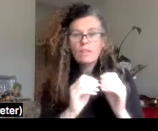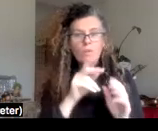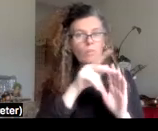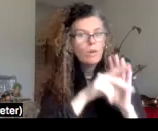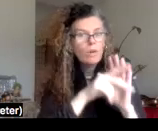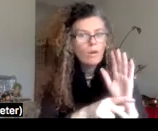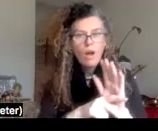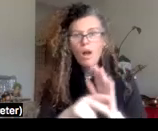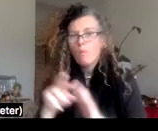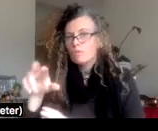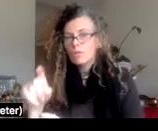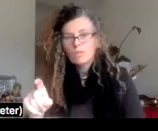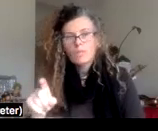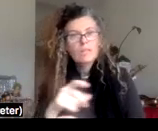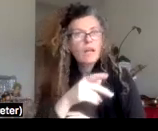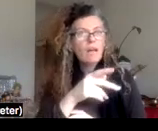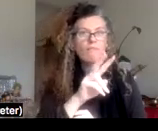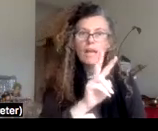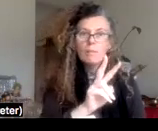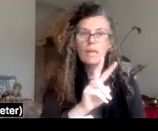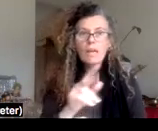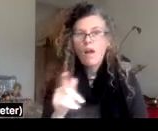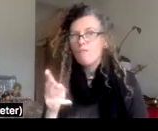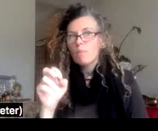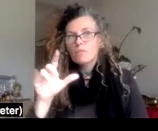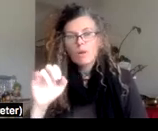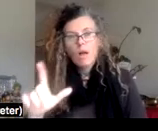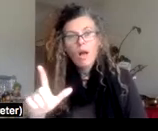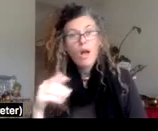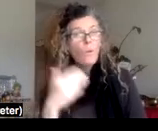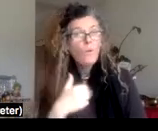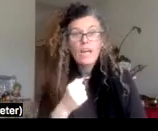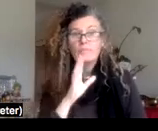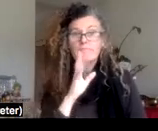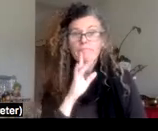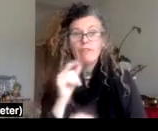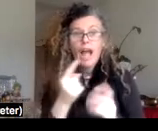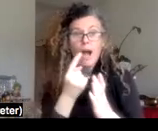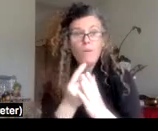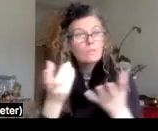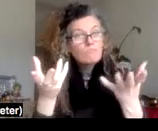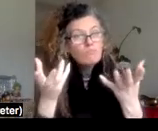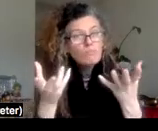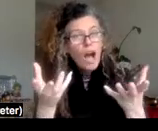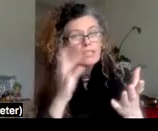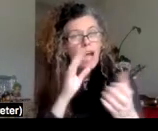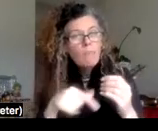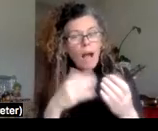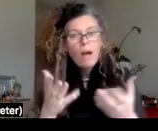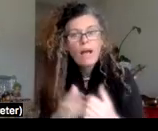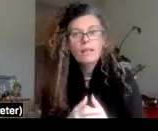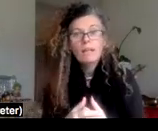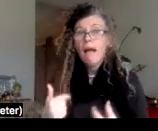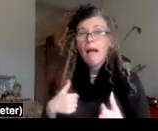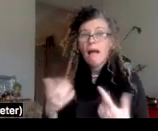a vitamin or whether it's a pharmaceutical. So, but yeah, we could roll for hours, guys. So let us know what you guys would like to talk about here. I got things to talk